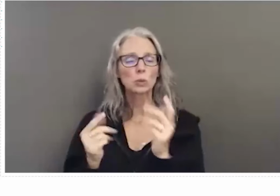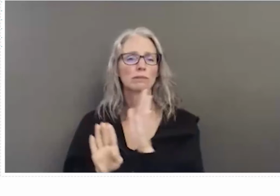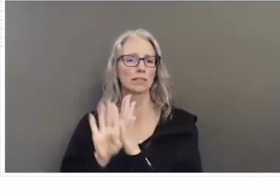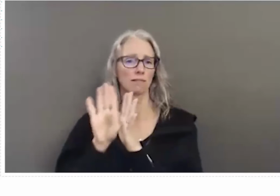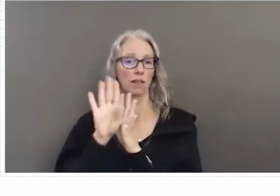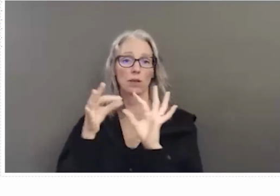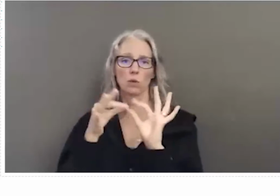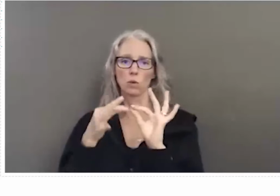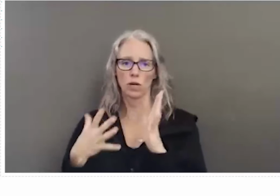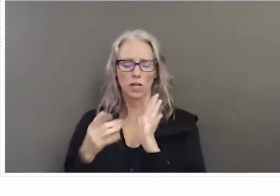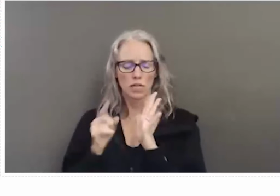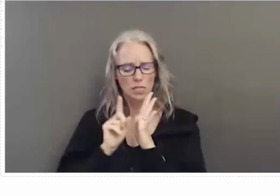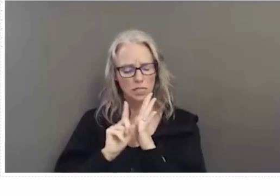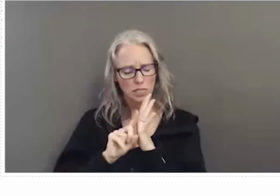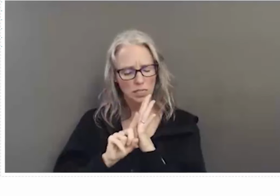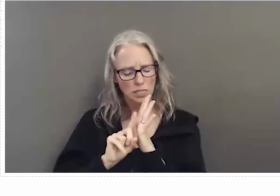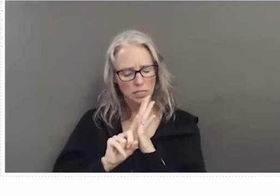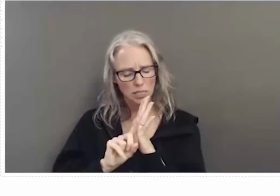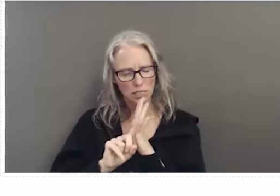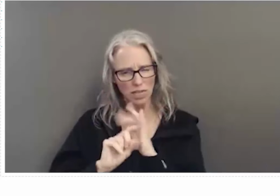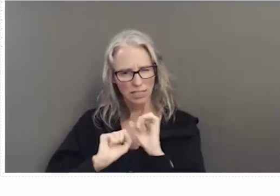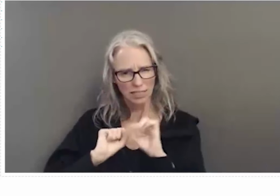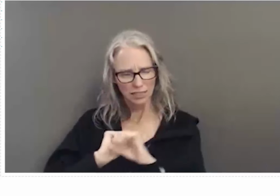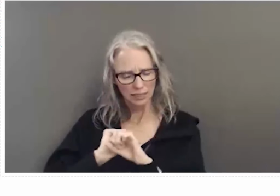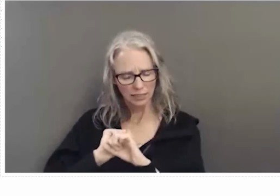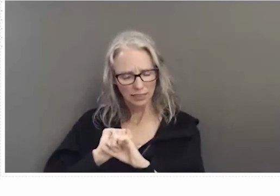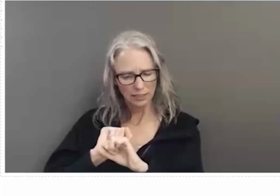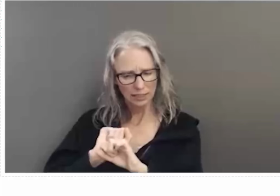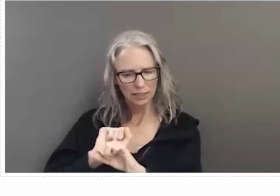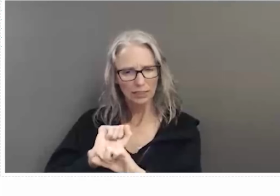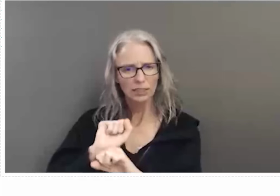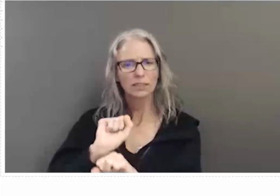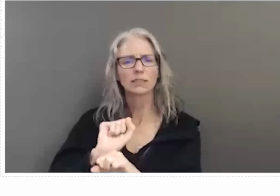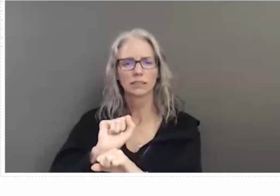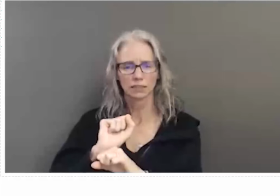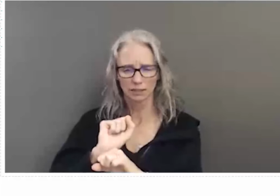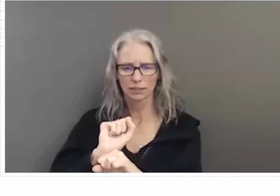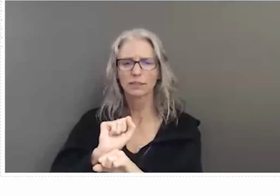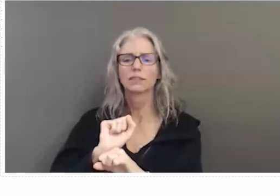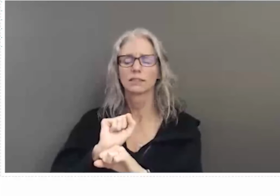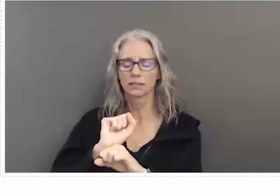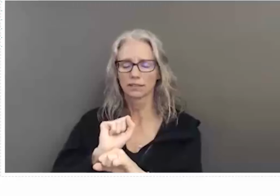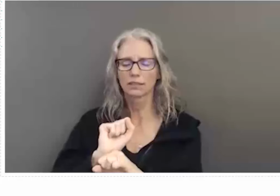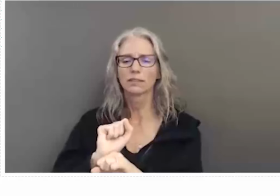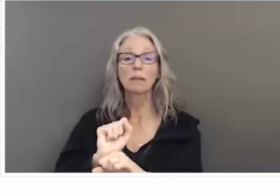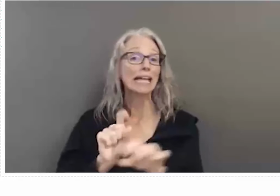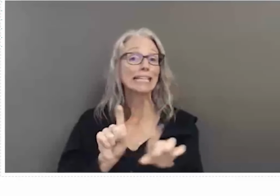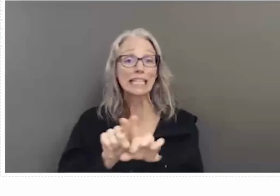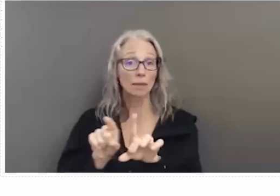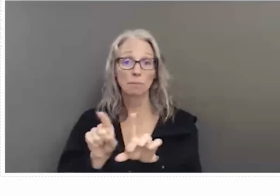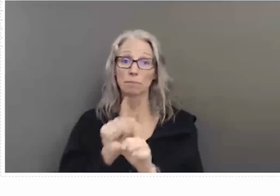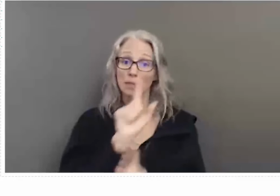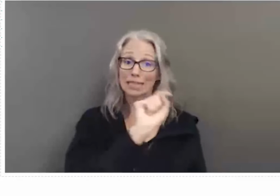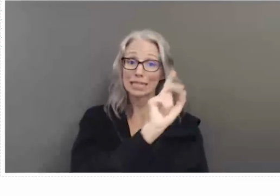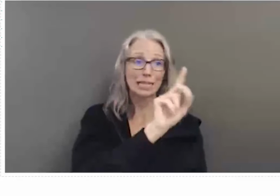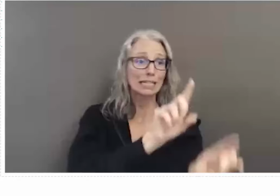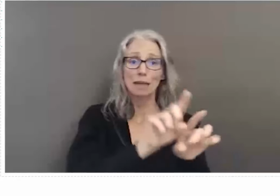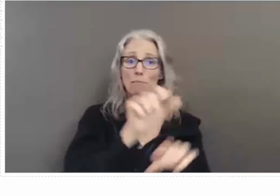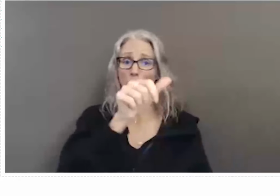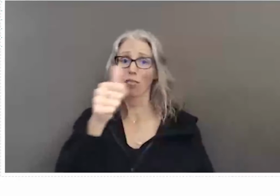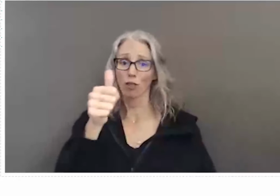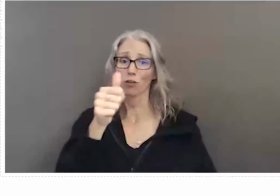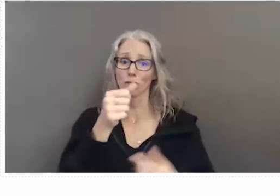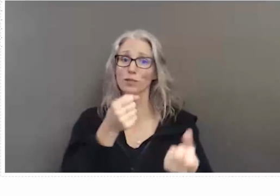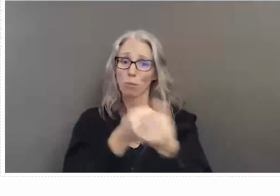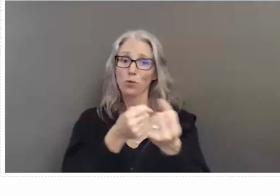part. They did a lot of work to not just TD, but also with other sponsorship opportunities, but especially with TD, did a